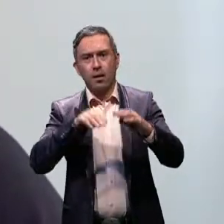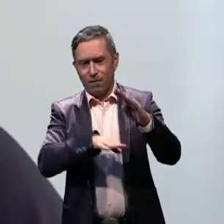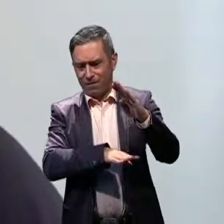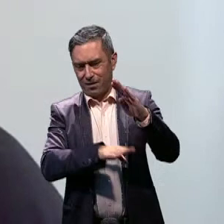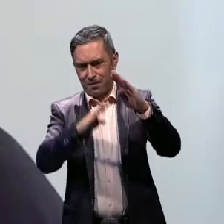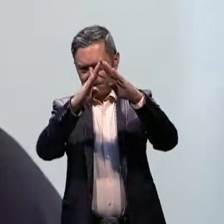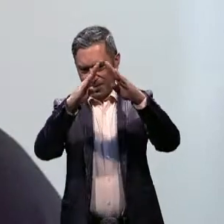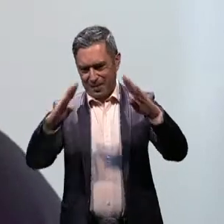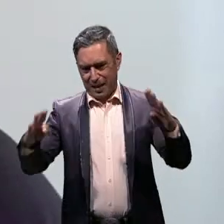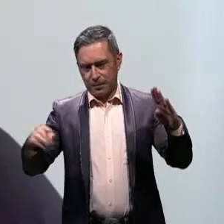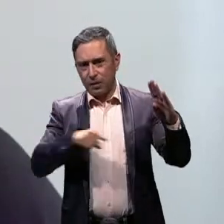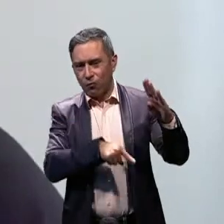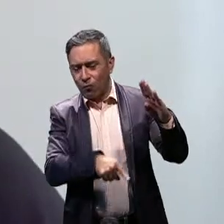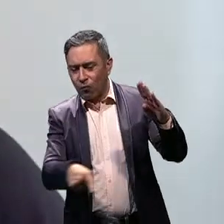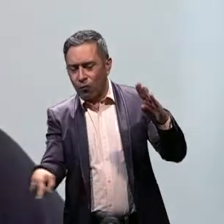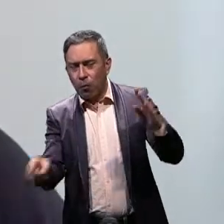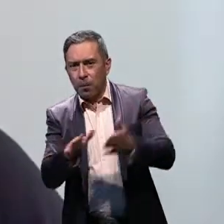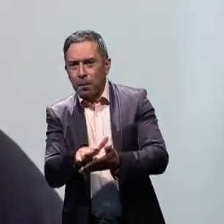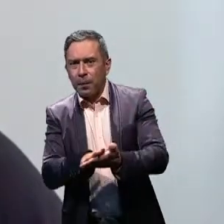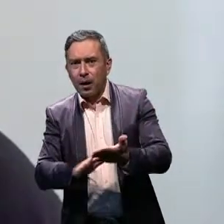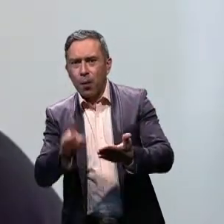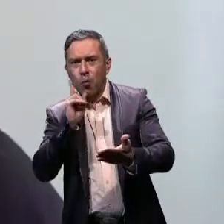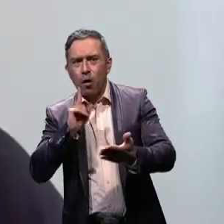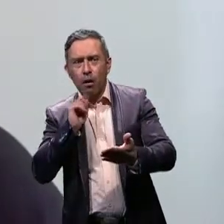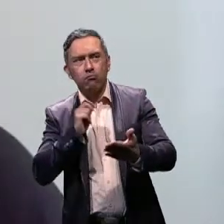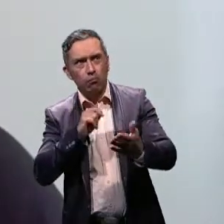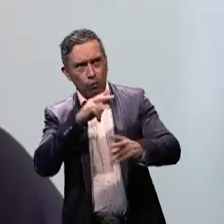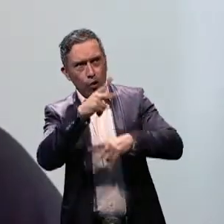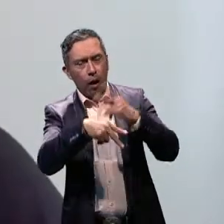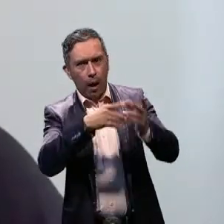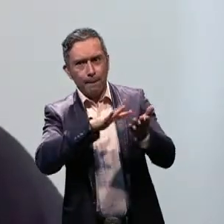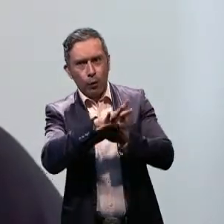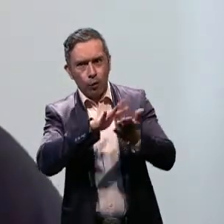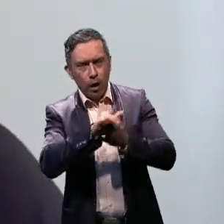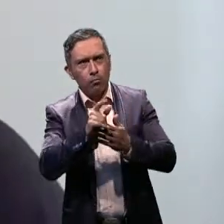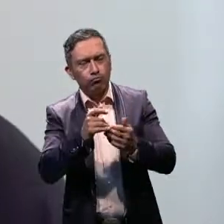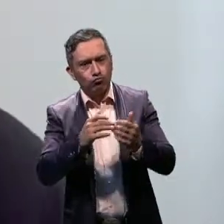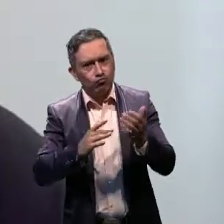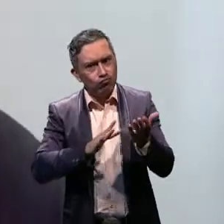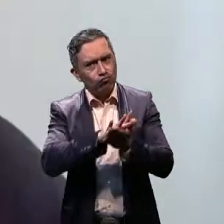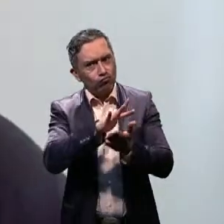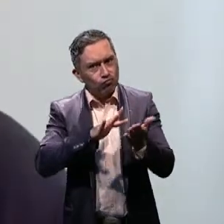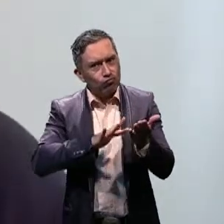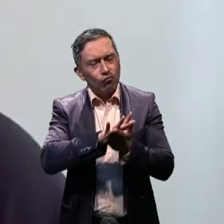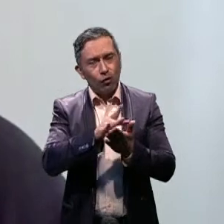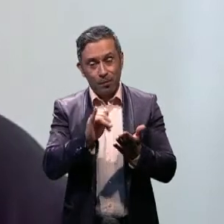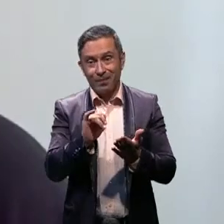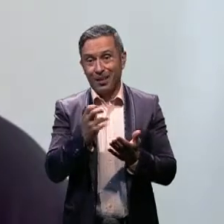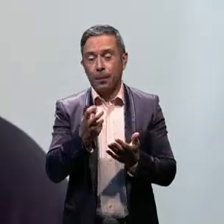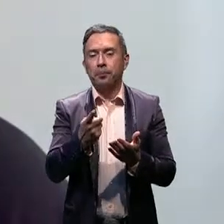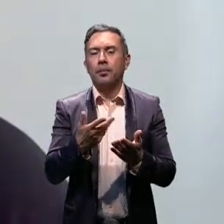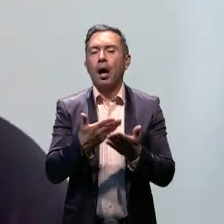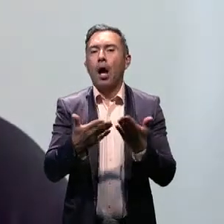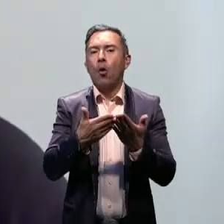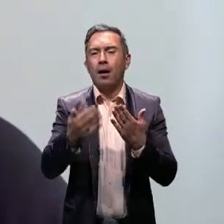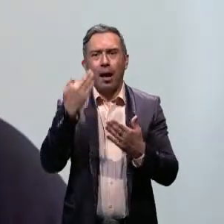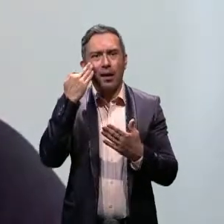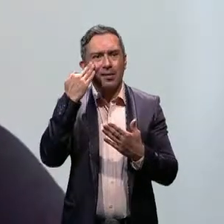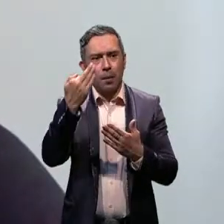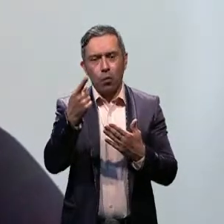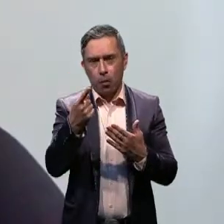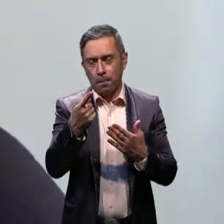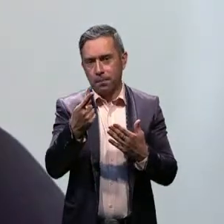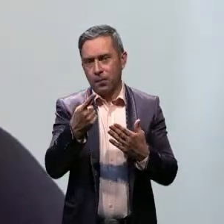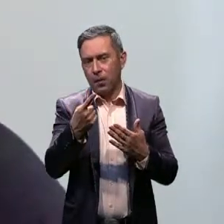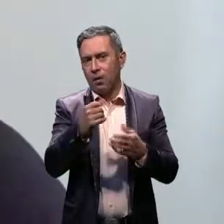Women were supporting from the bottom, and I think that there are elements that are quite interesting. And we are still in